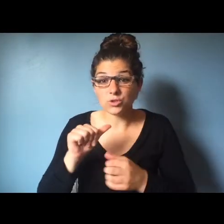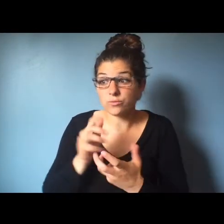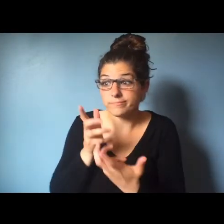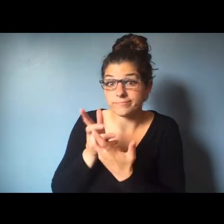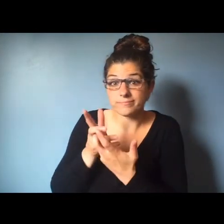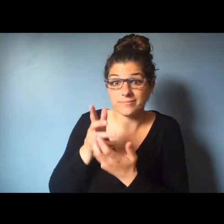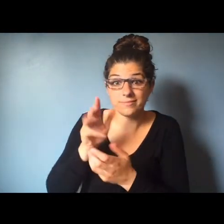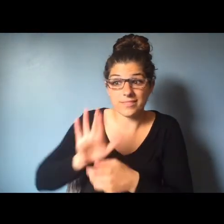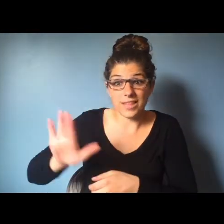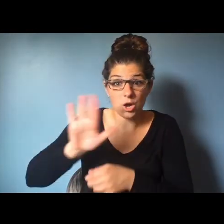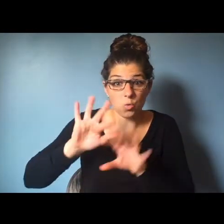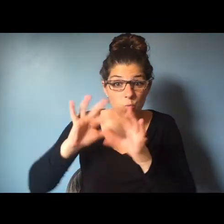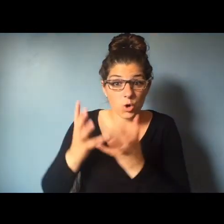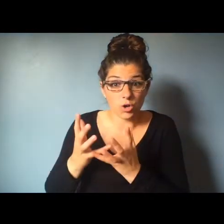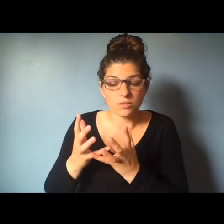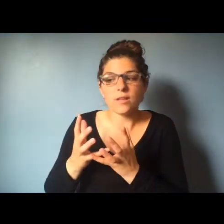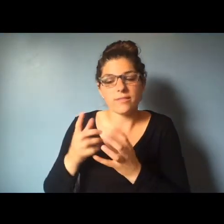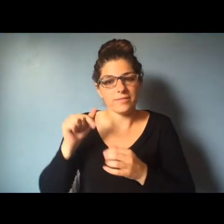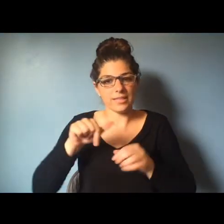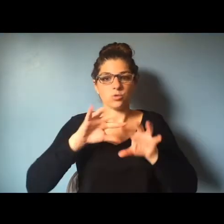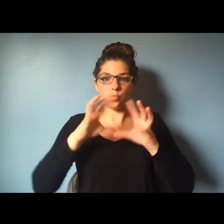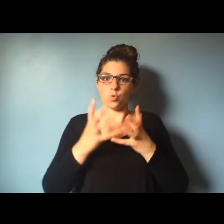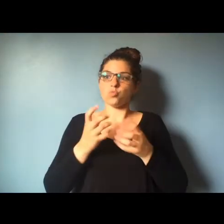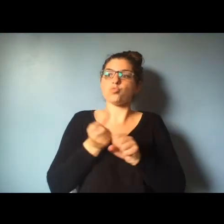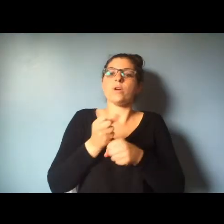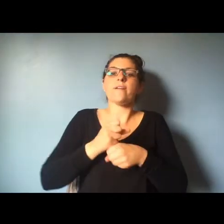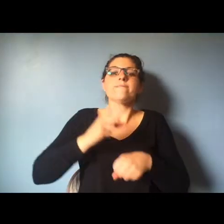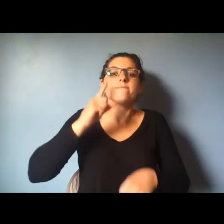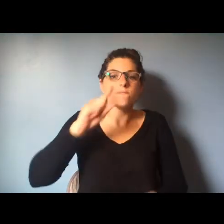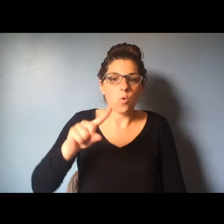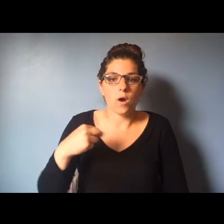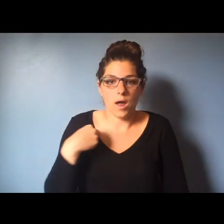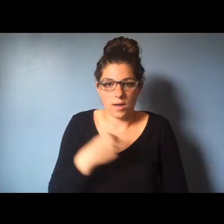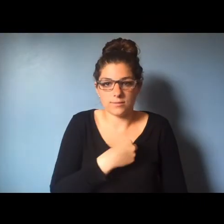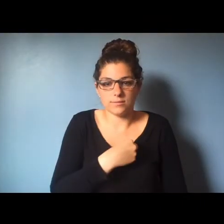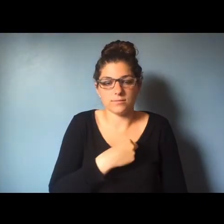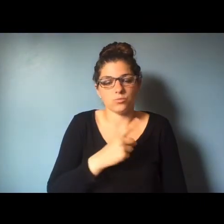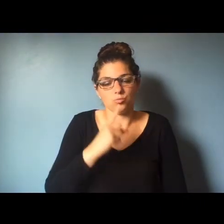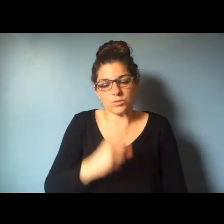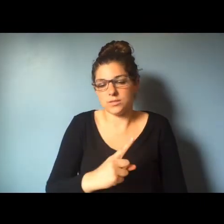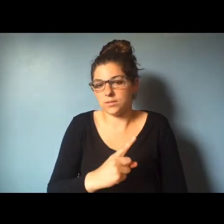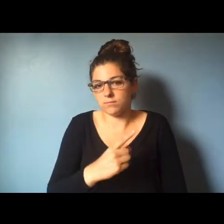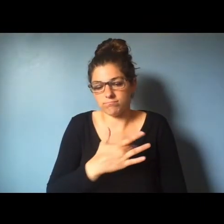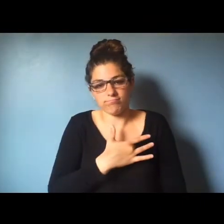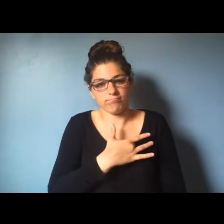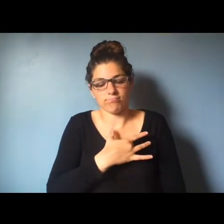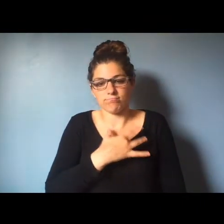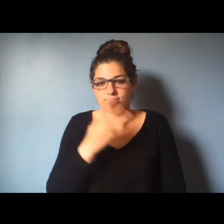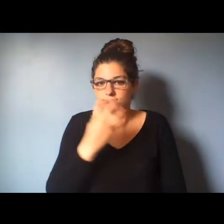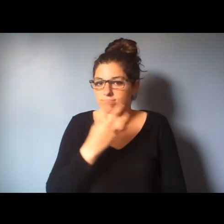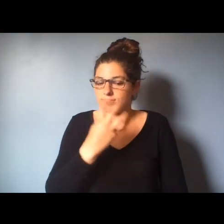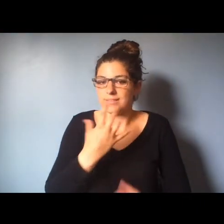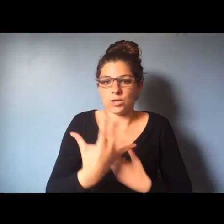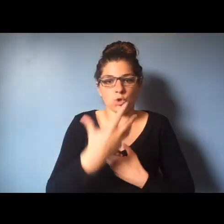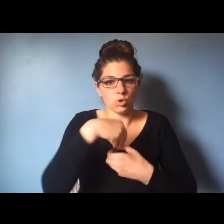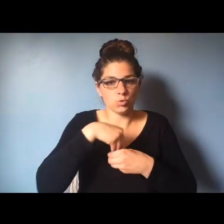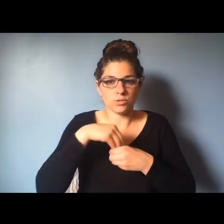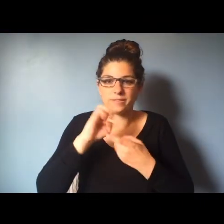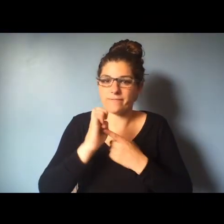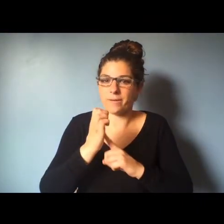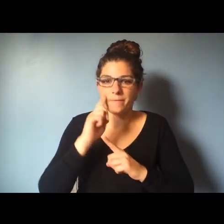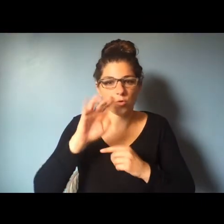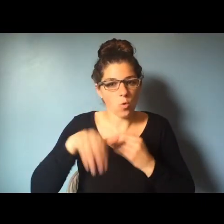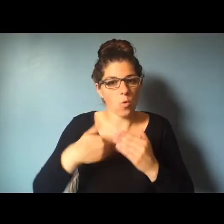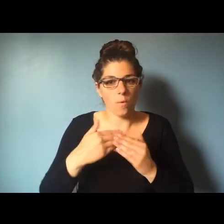around us, this world was created for us. And that's why it's so powerful, and such an inclusive environment for all